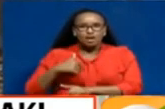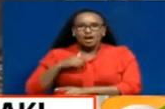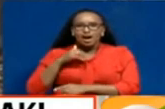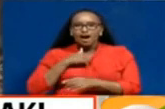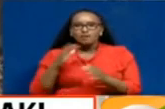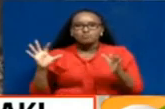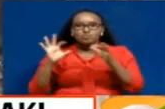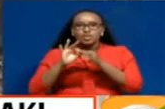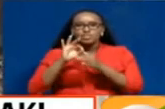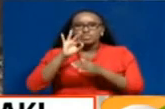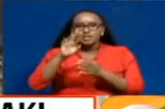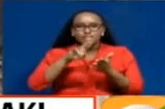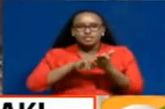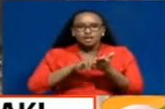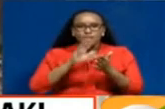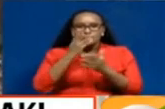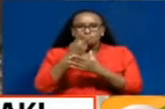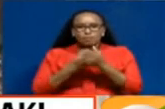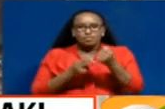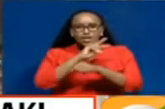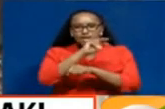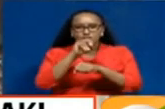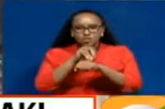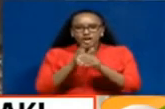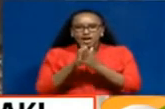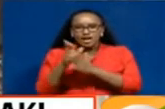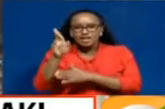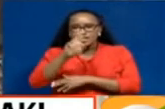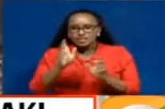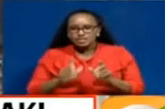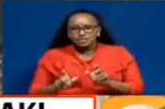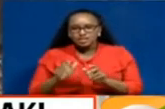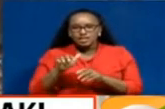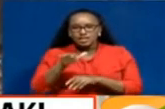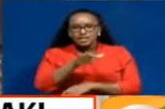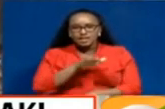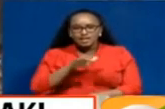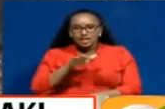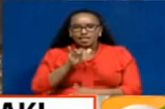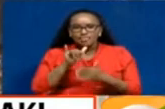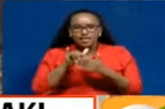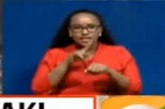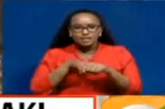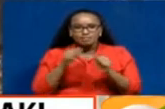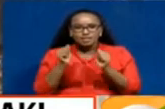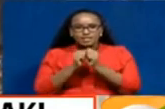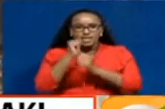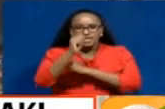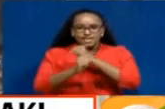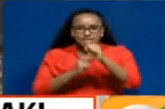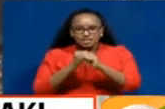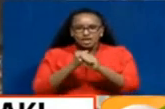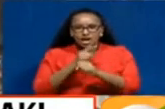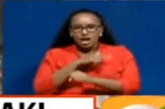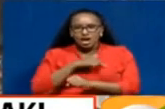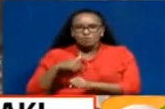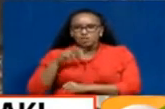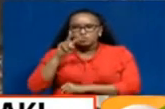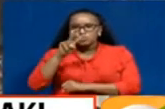registered, both at the national and regional levels. During his tenure, our two